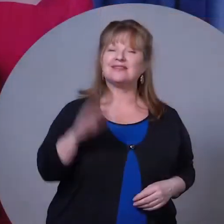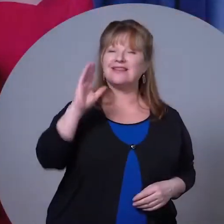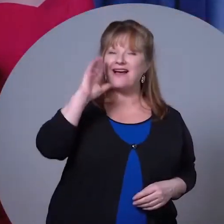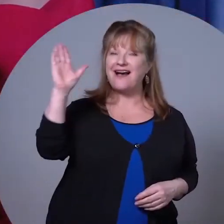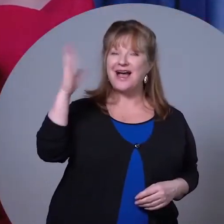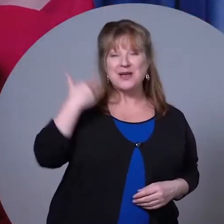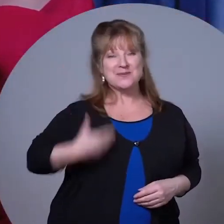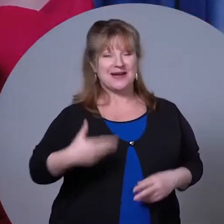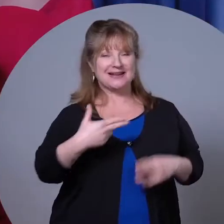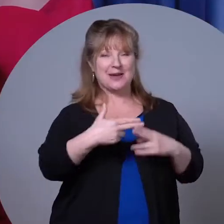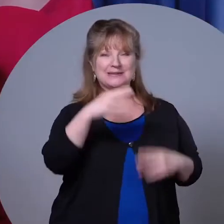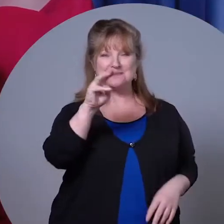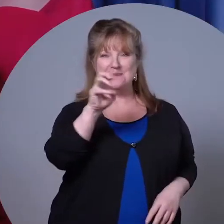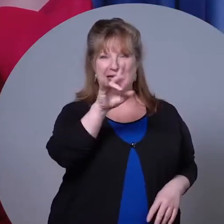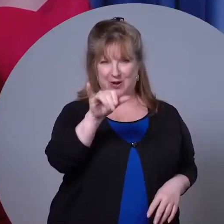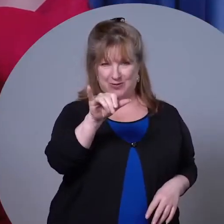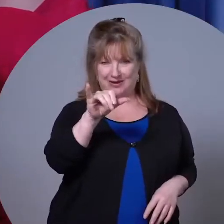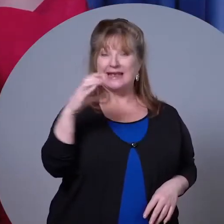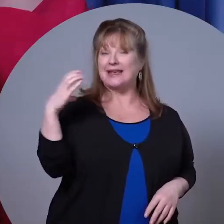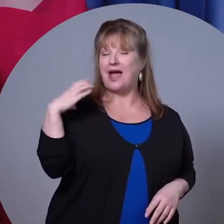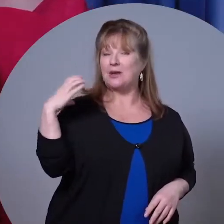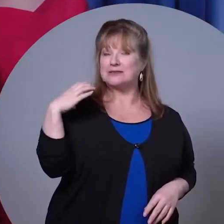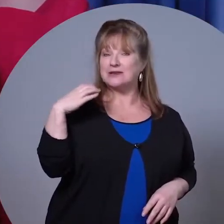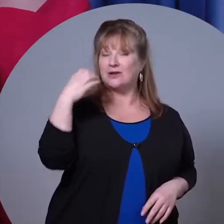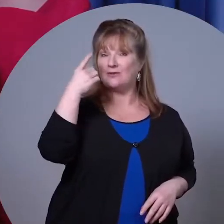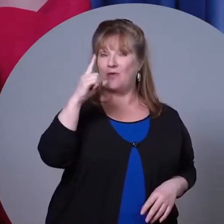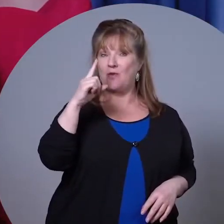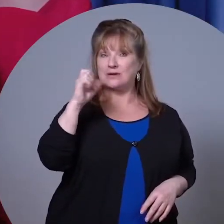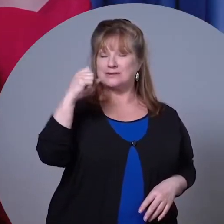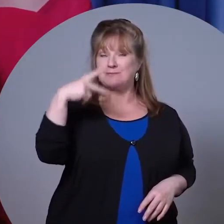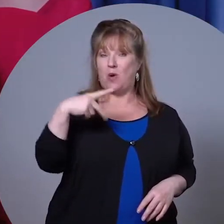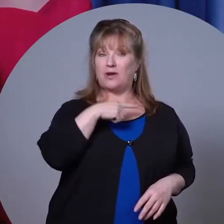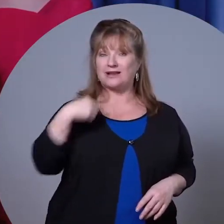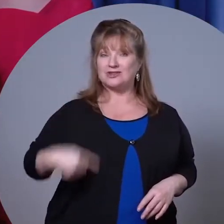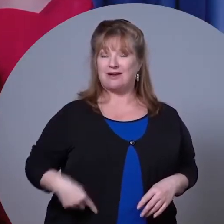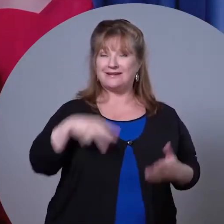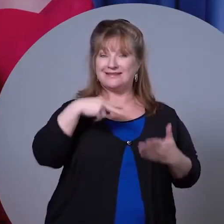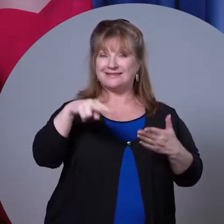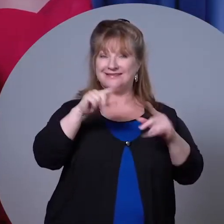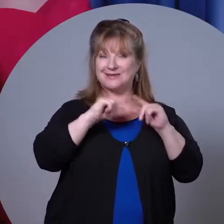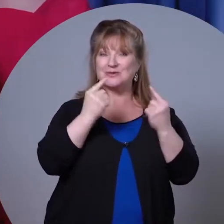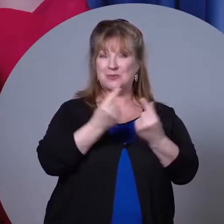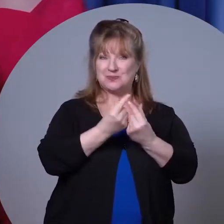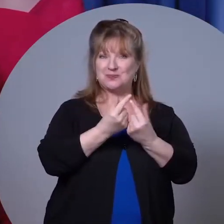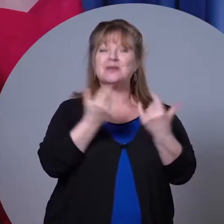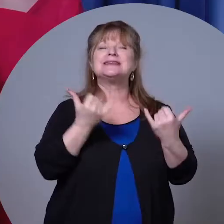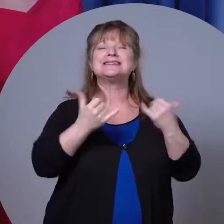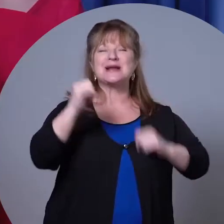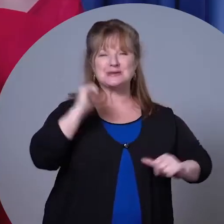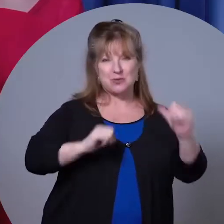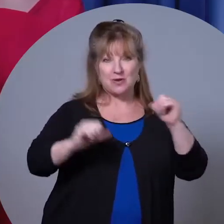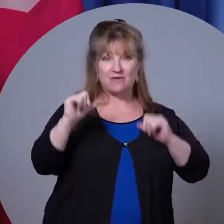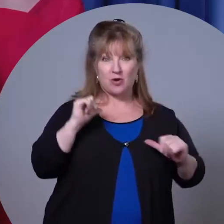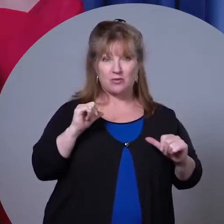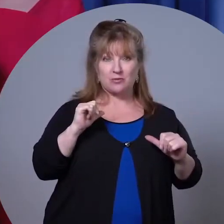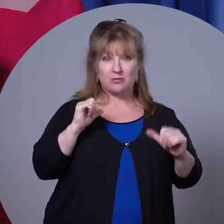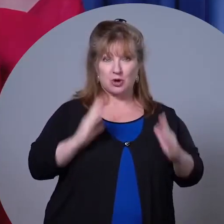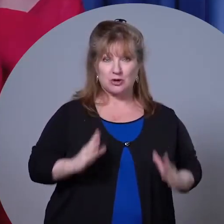Hi, my name is Mary. I'm the captain of Spokane Chinese Dance Group. Today's performers